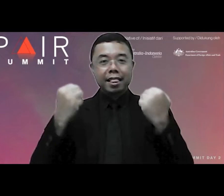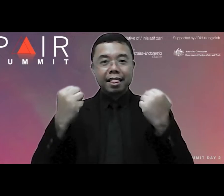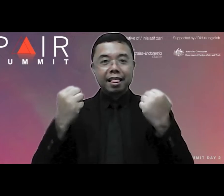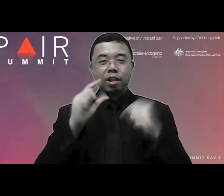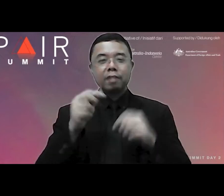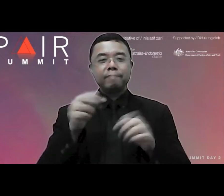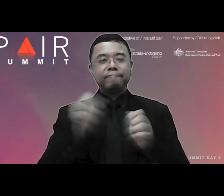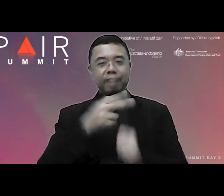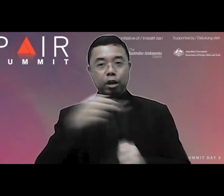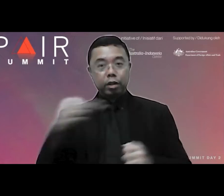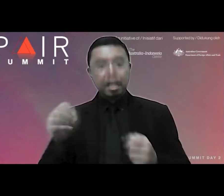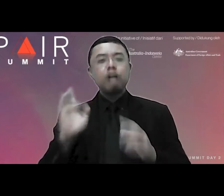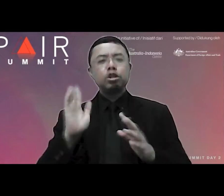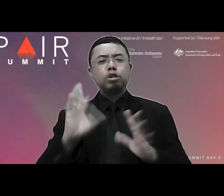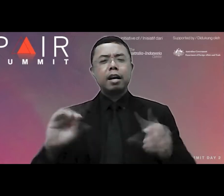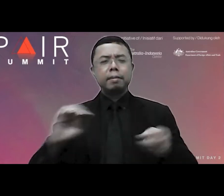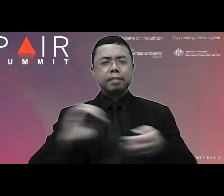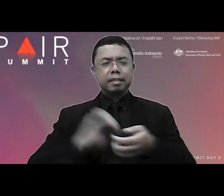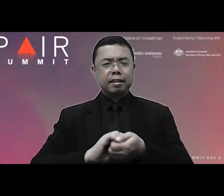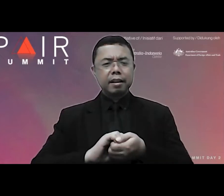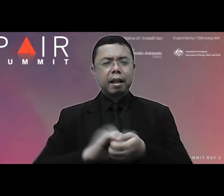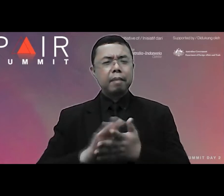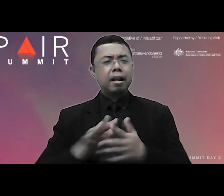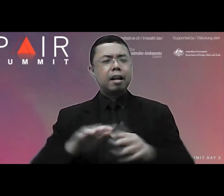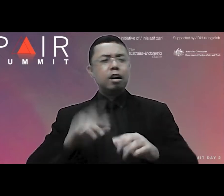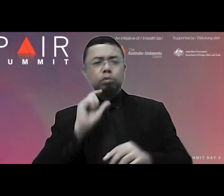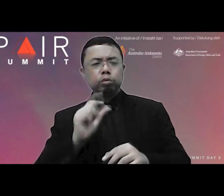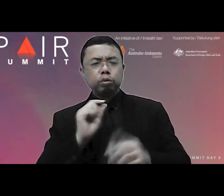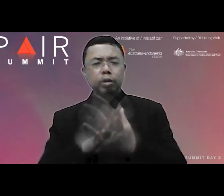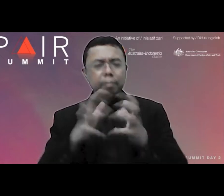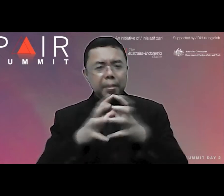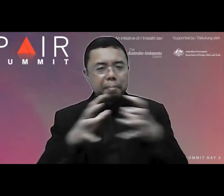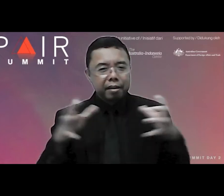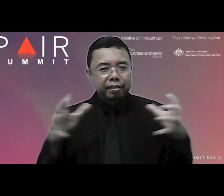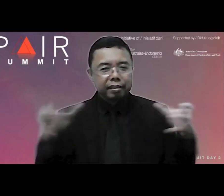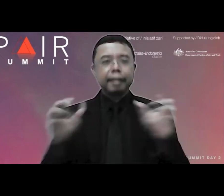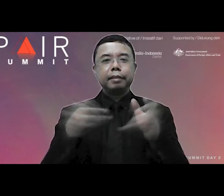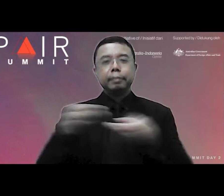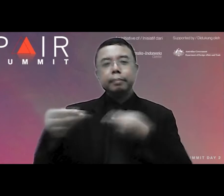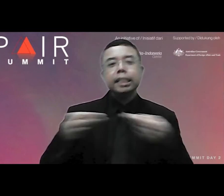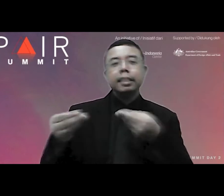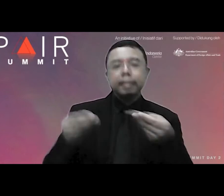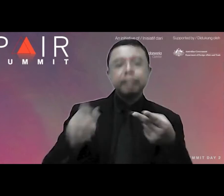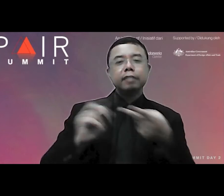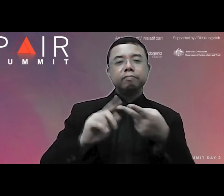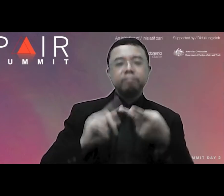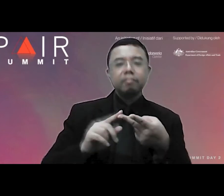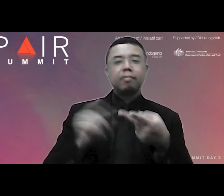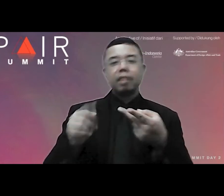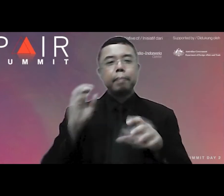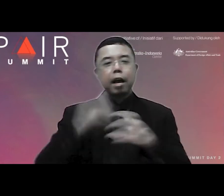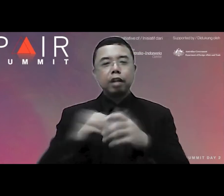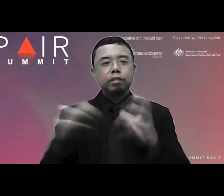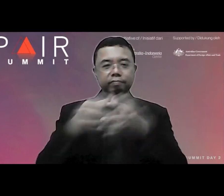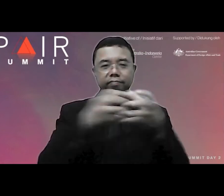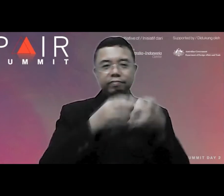very hard to build those business and industrial alliances. So it's great to have him on the panel so that we can